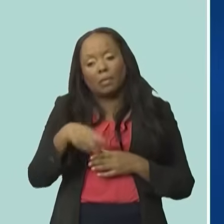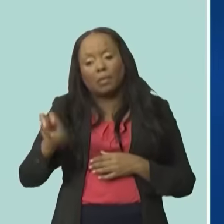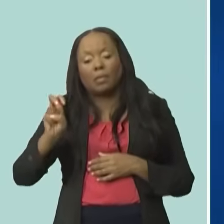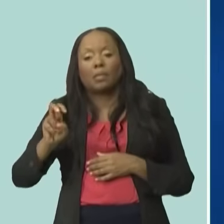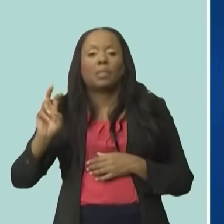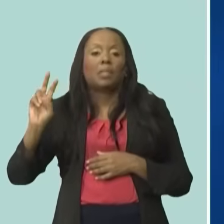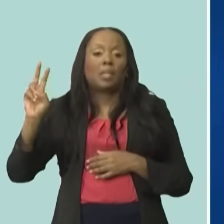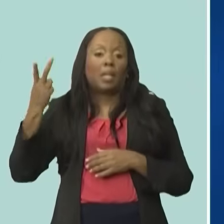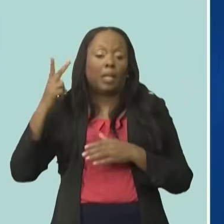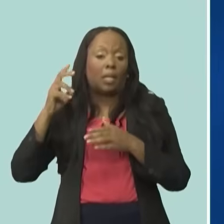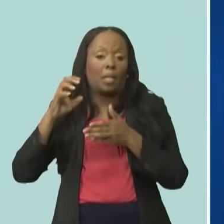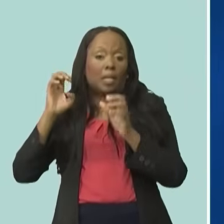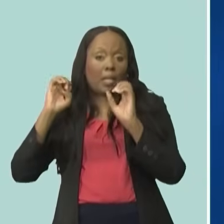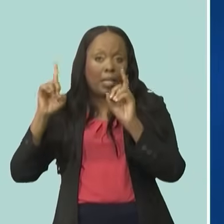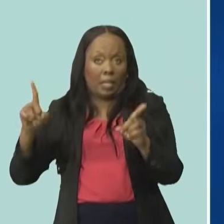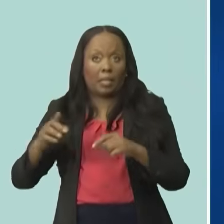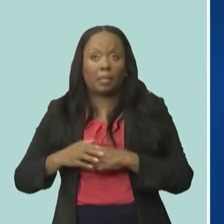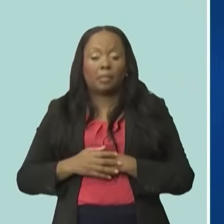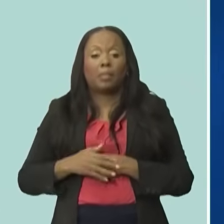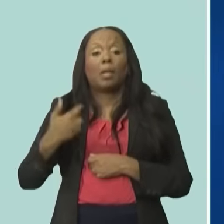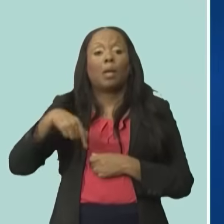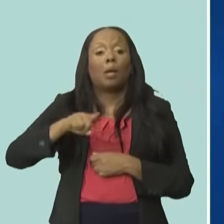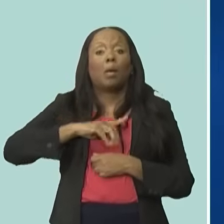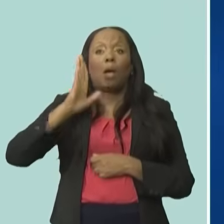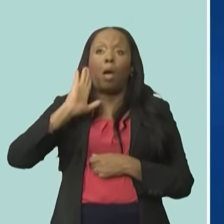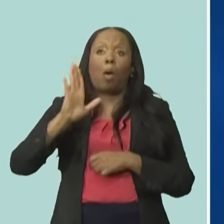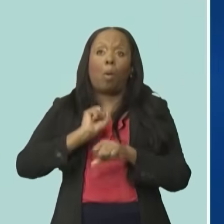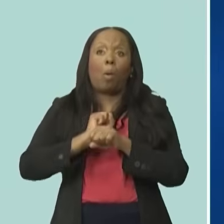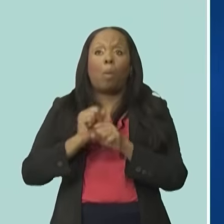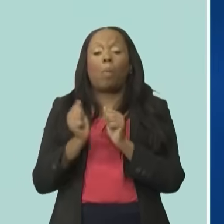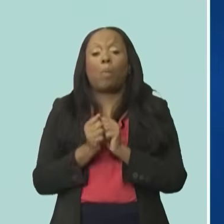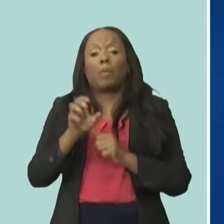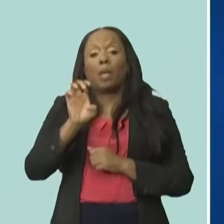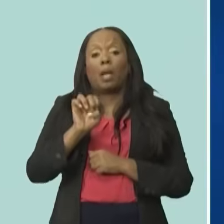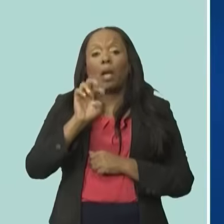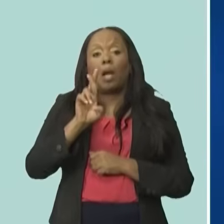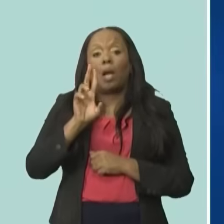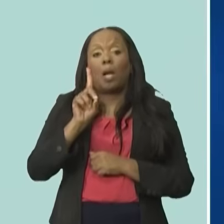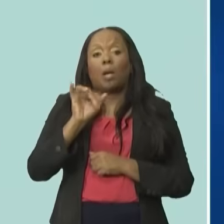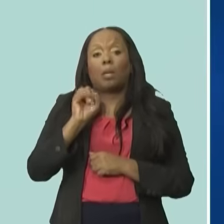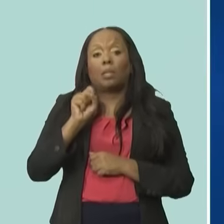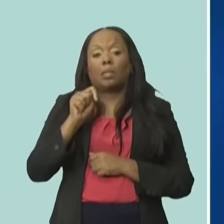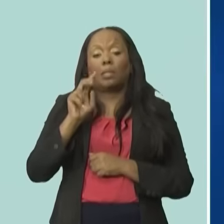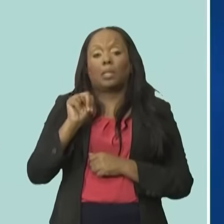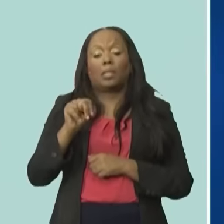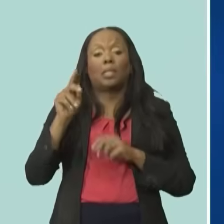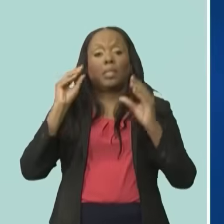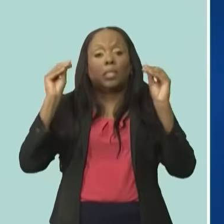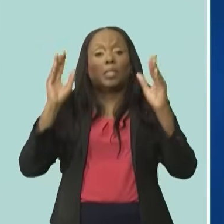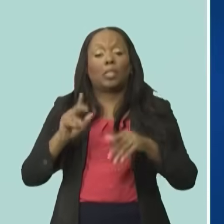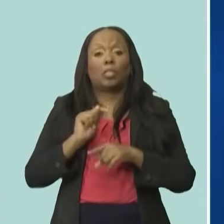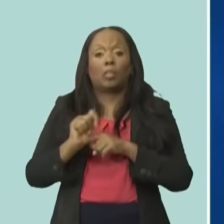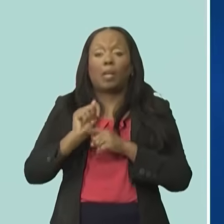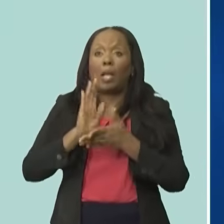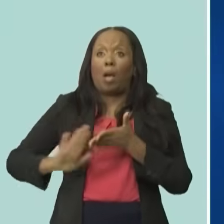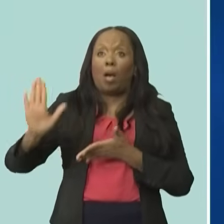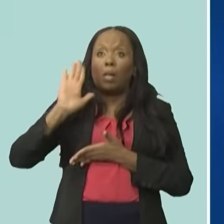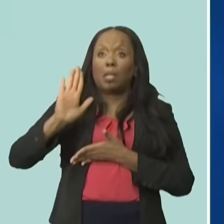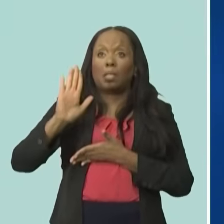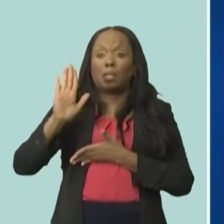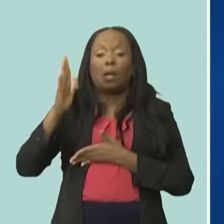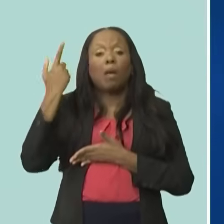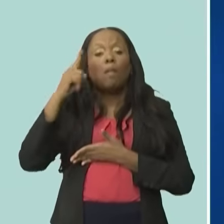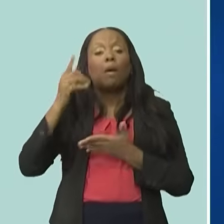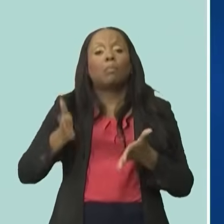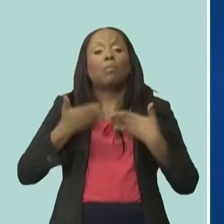Transformation will continue to work with the Erdison Teachers Training College so as to provide continuous professional development